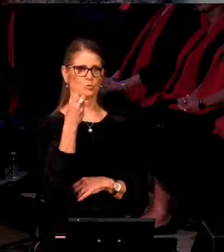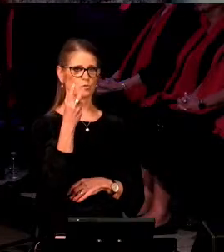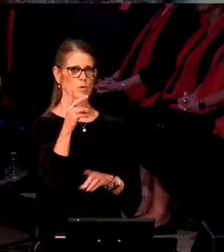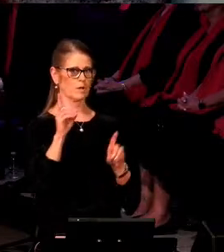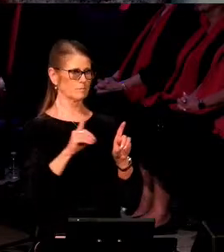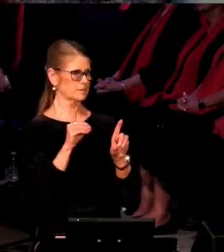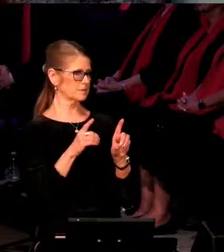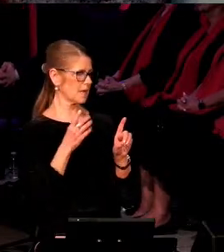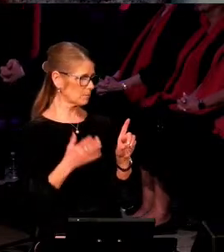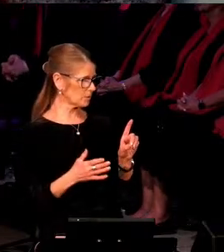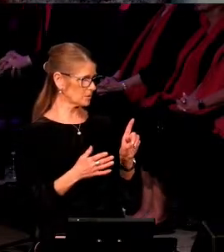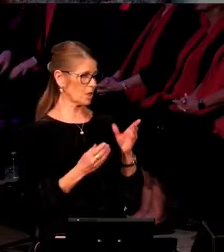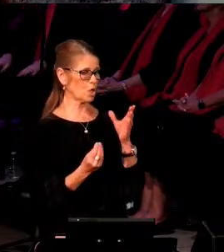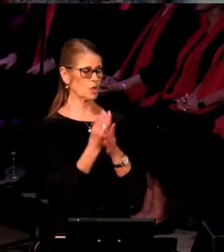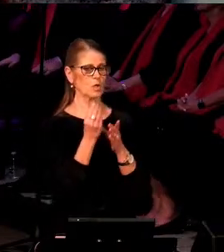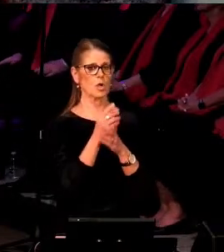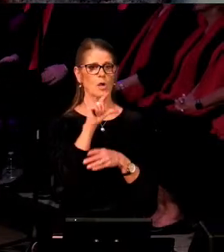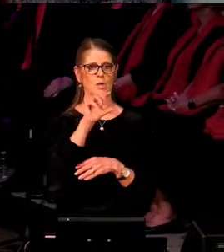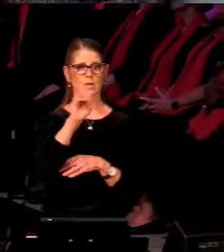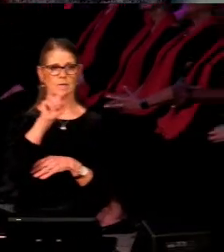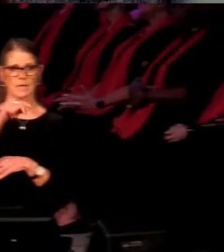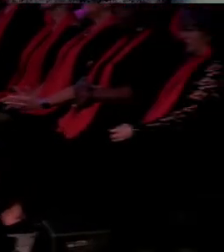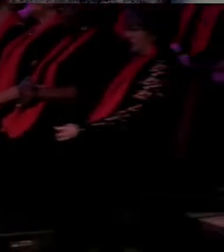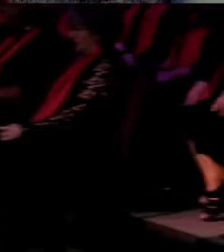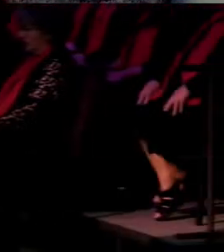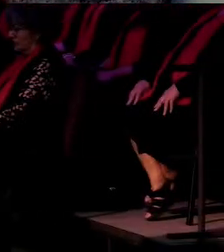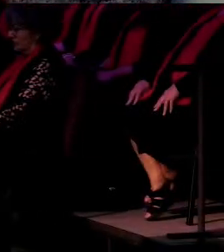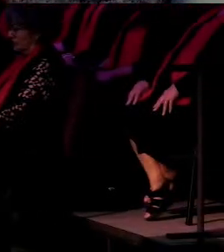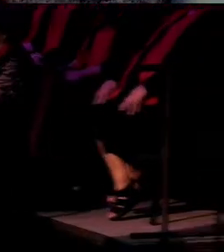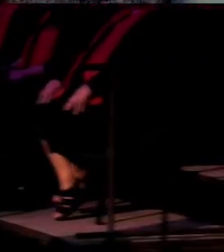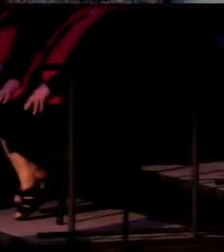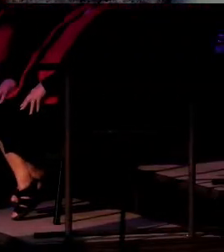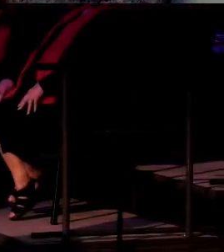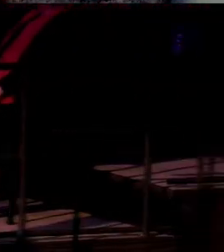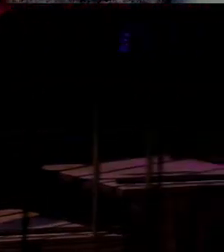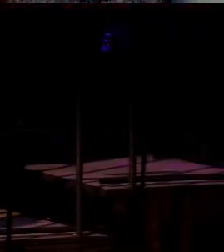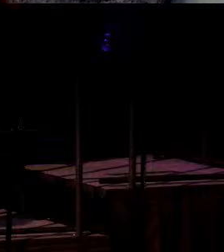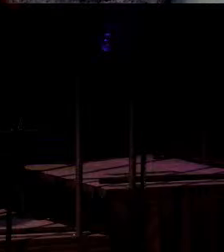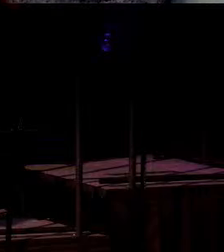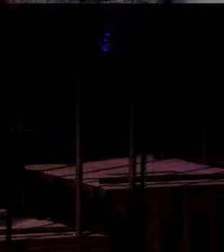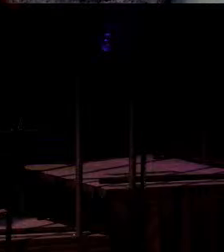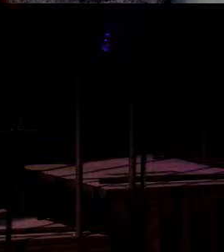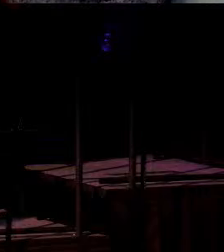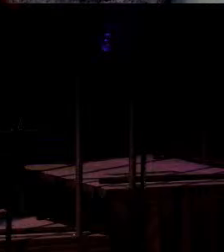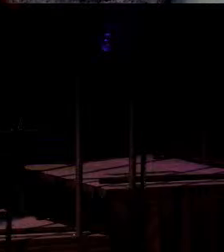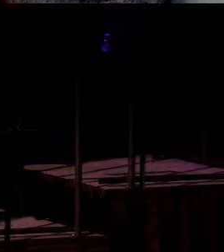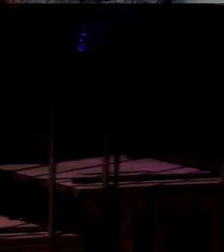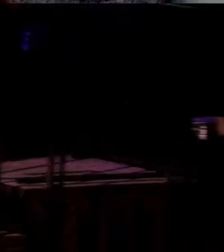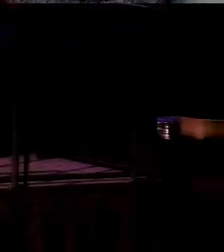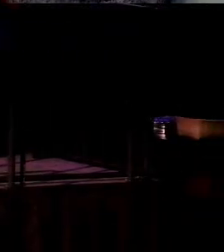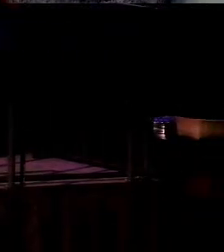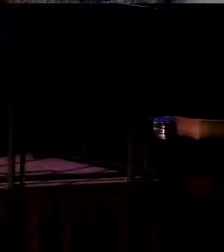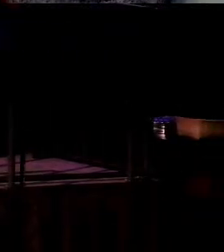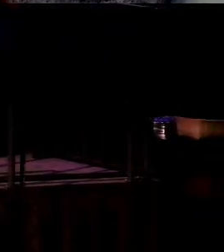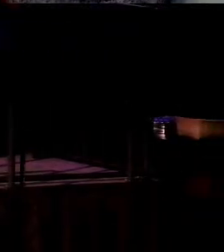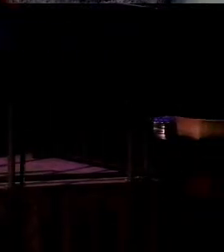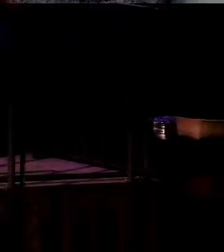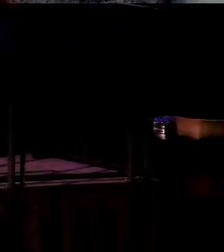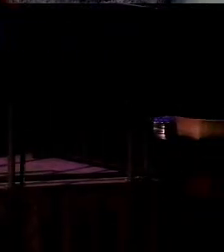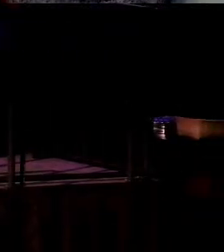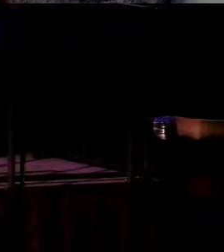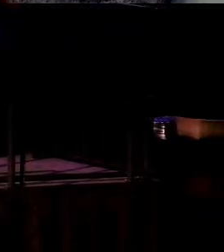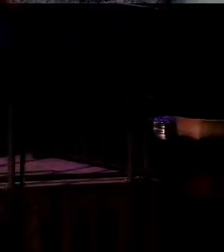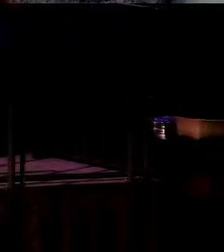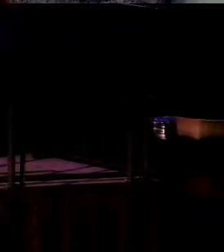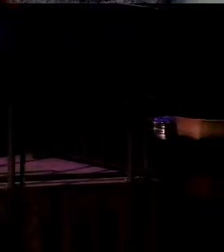disciples. In the Garden of Gethsemane, there was just Peter, James, and John. And then